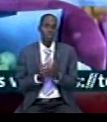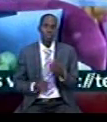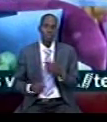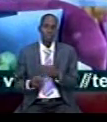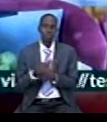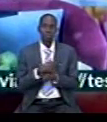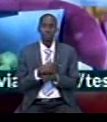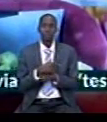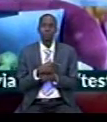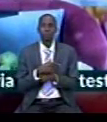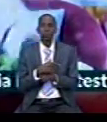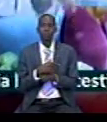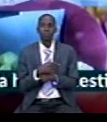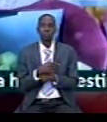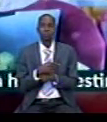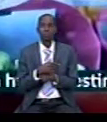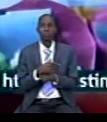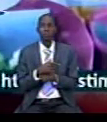On that day,